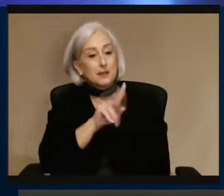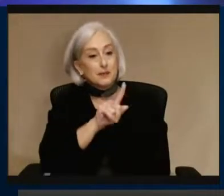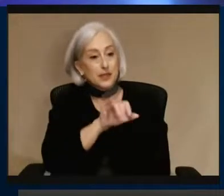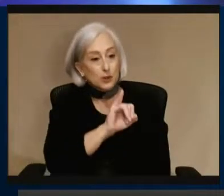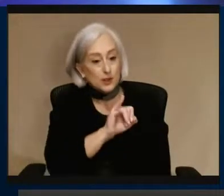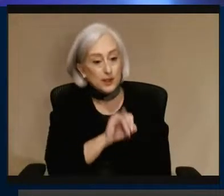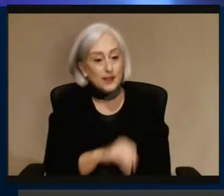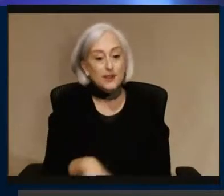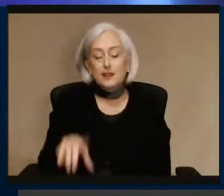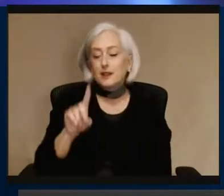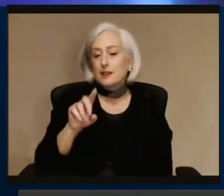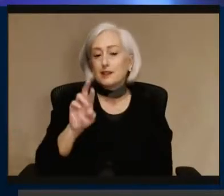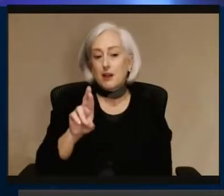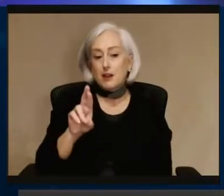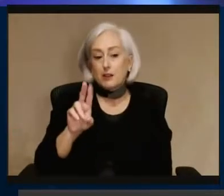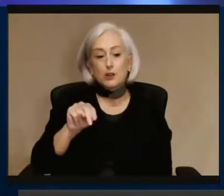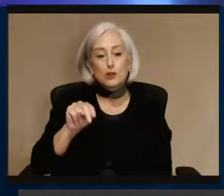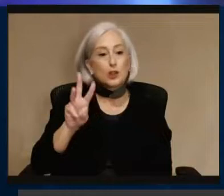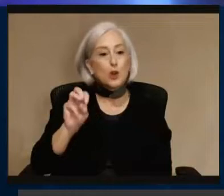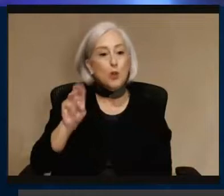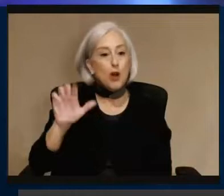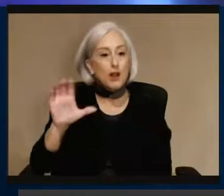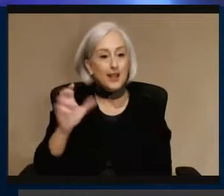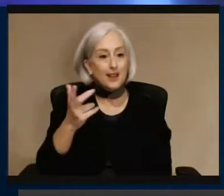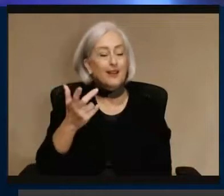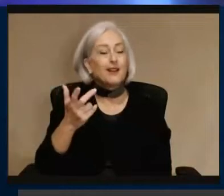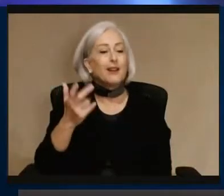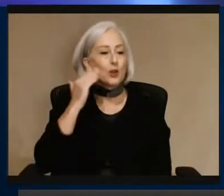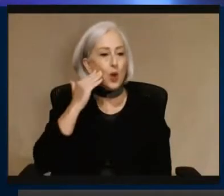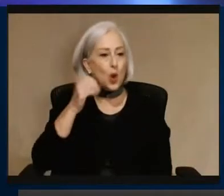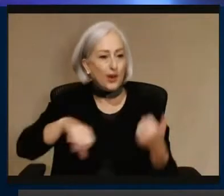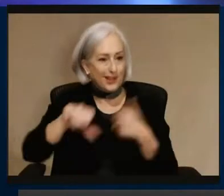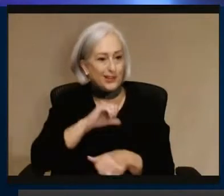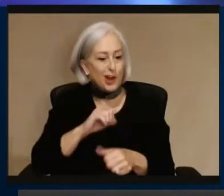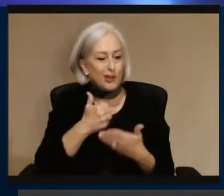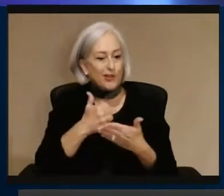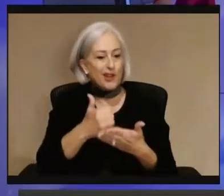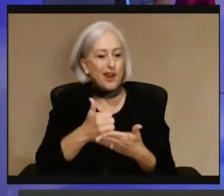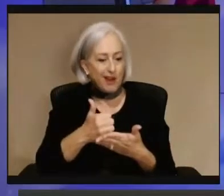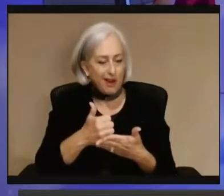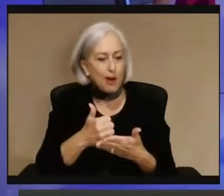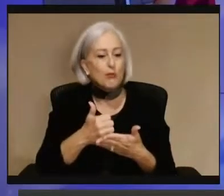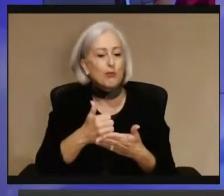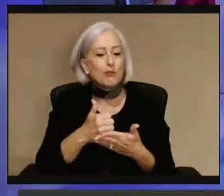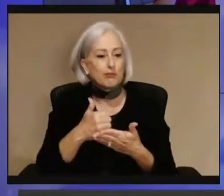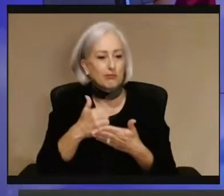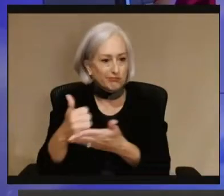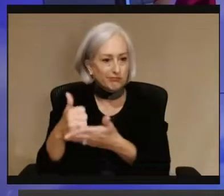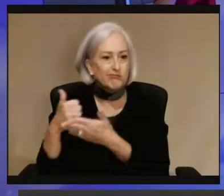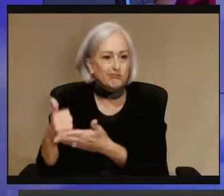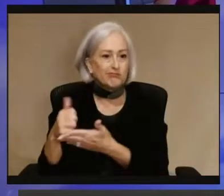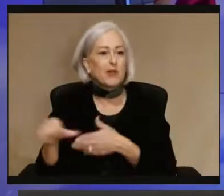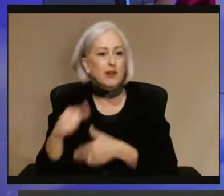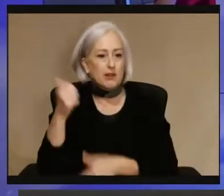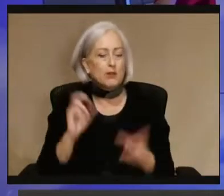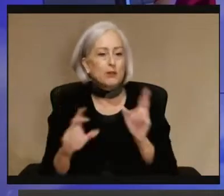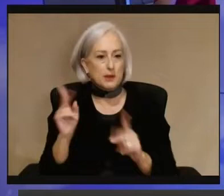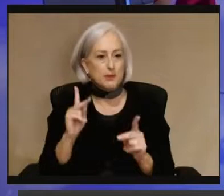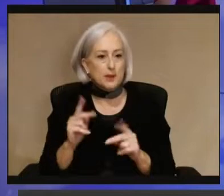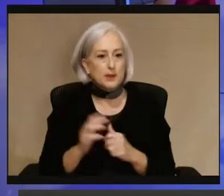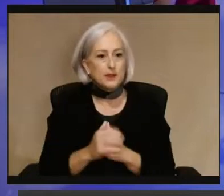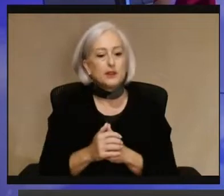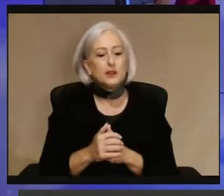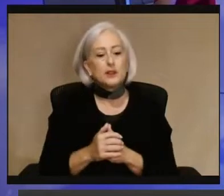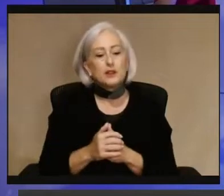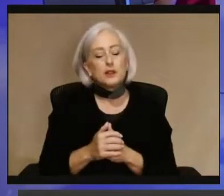work closely together to help others. Dr. Nawalnik and Dimitri, we talk about silver linings, I guess, of